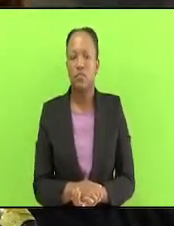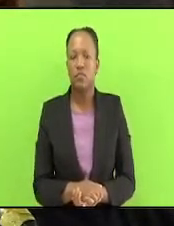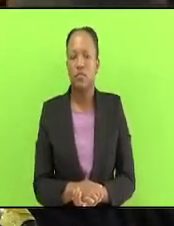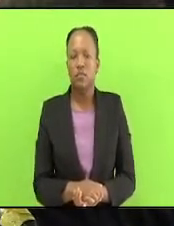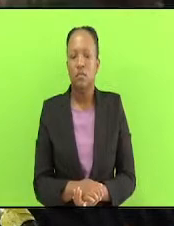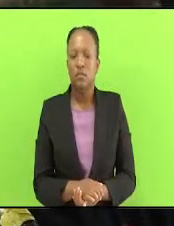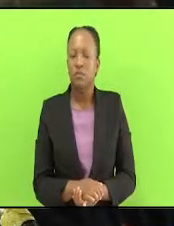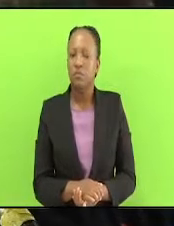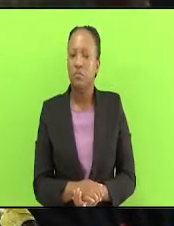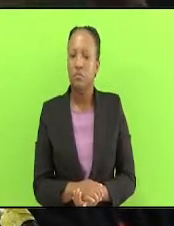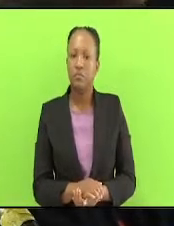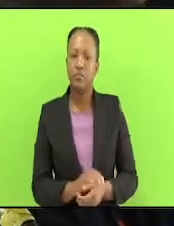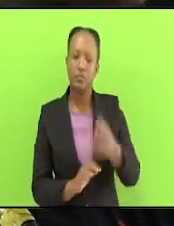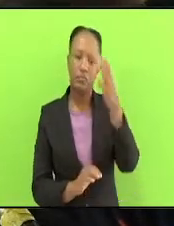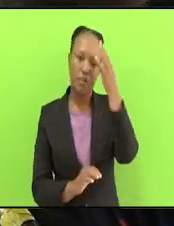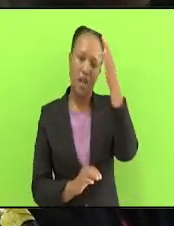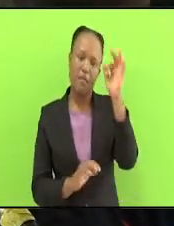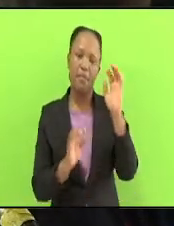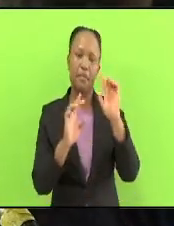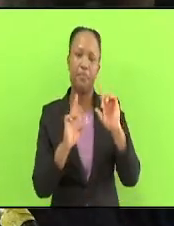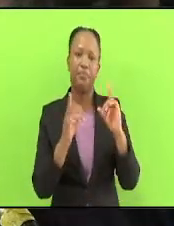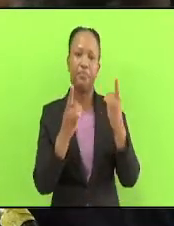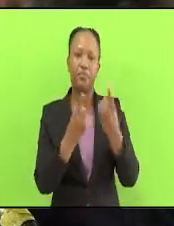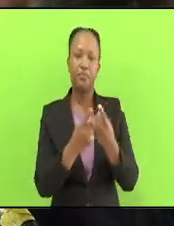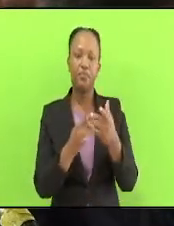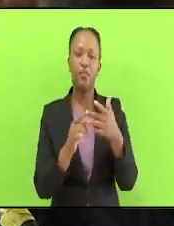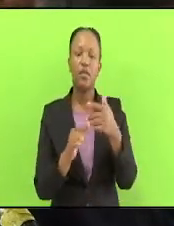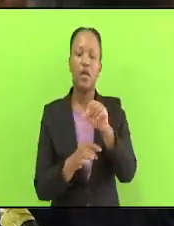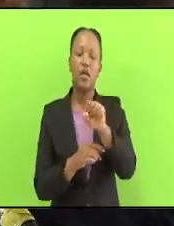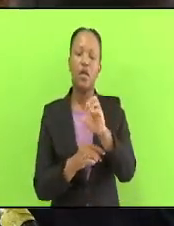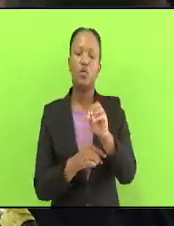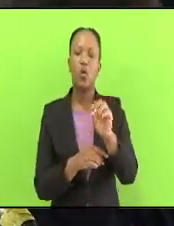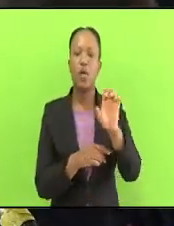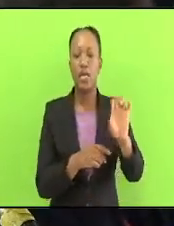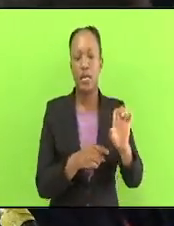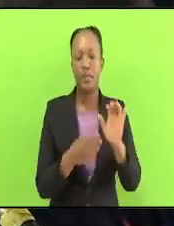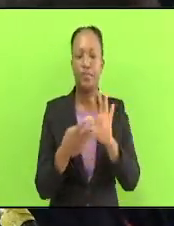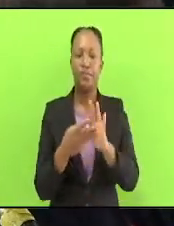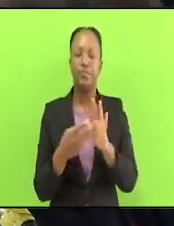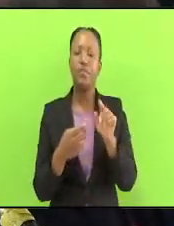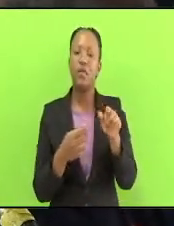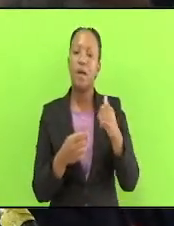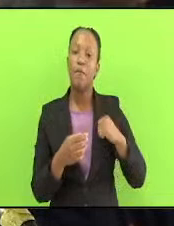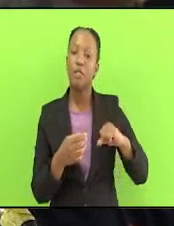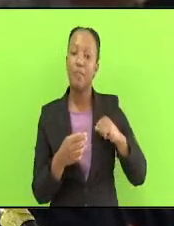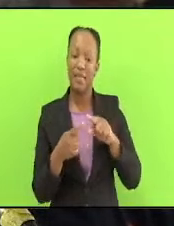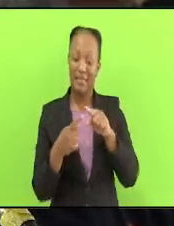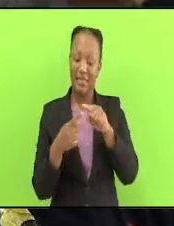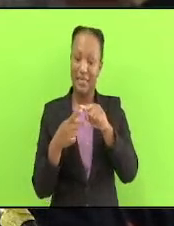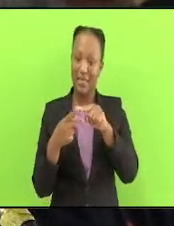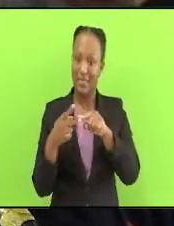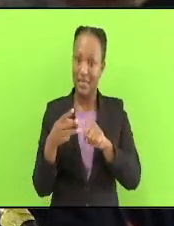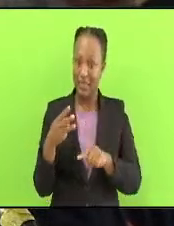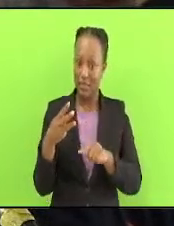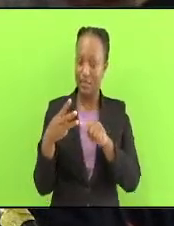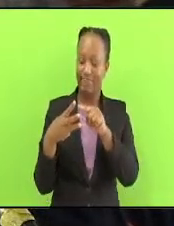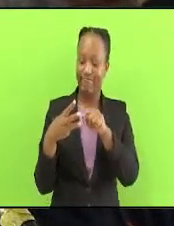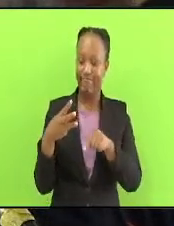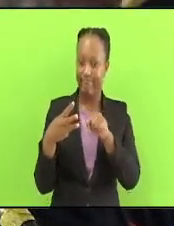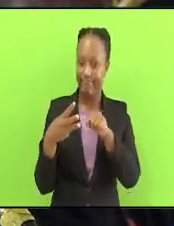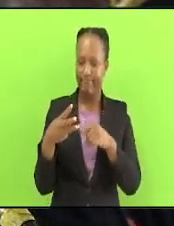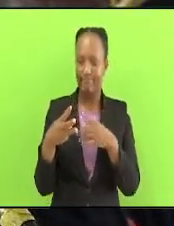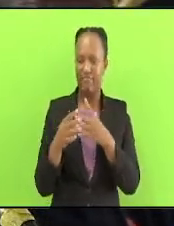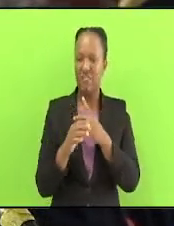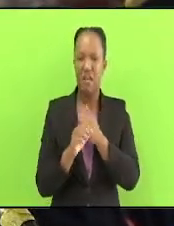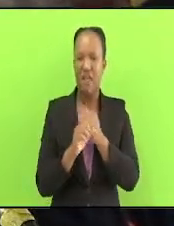government departments, state-owned enterprises and municipalities. Ke mafapha a puso ditheo tse e leng gore ke tsa